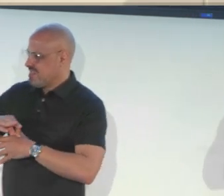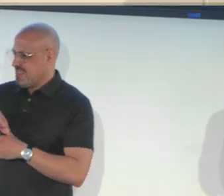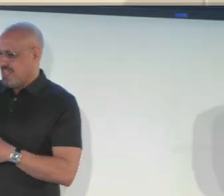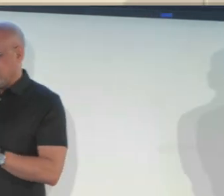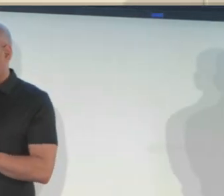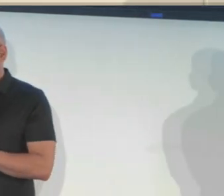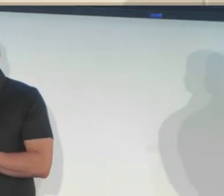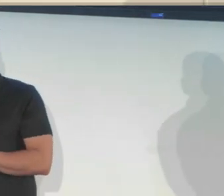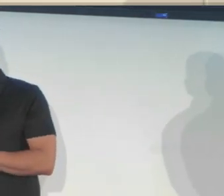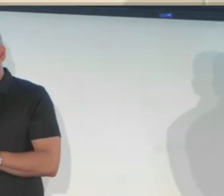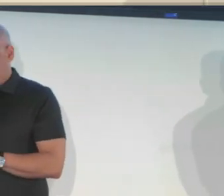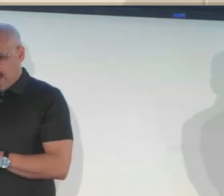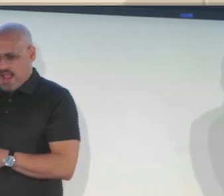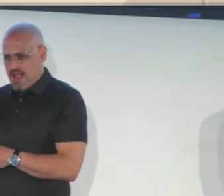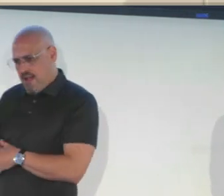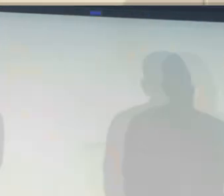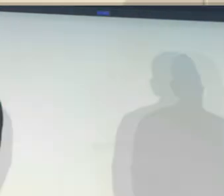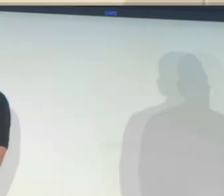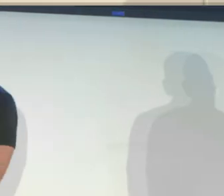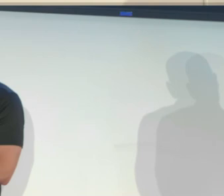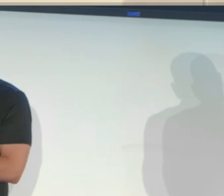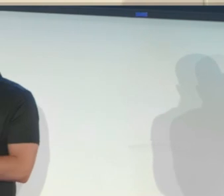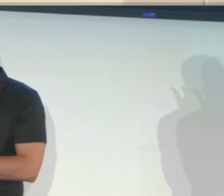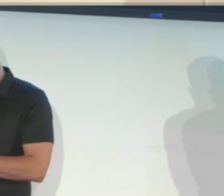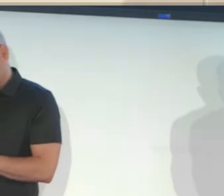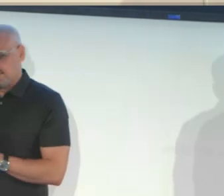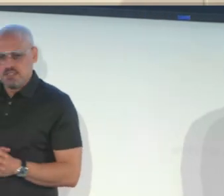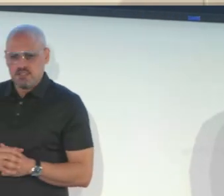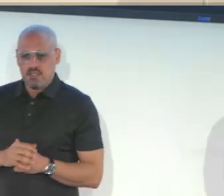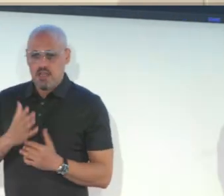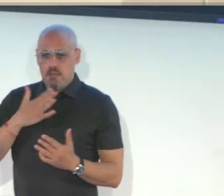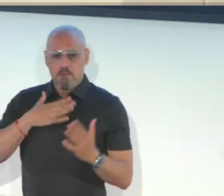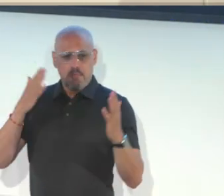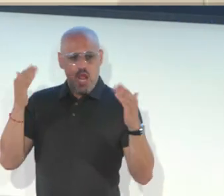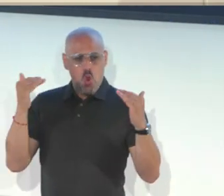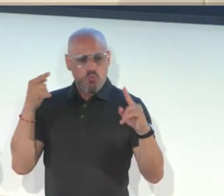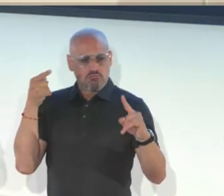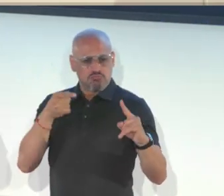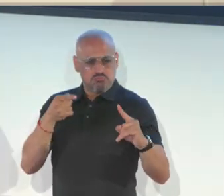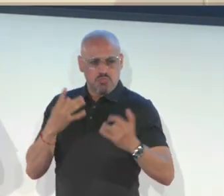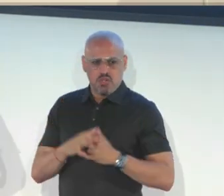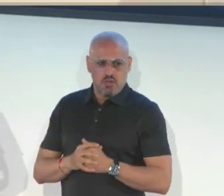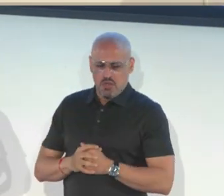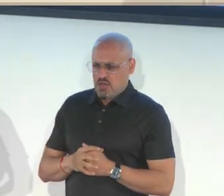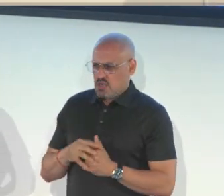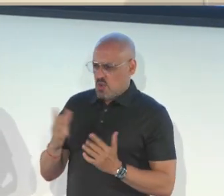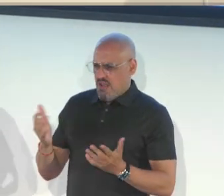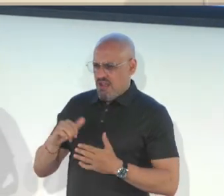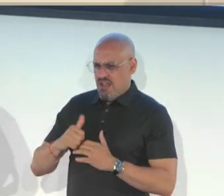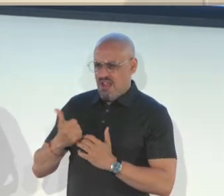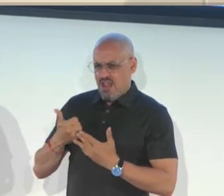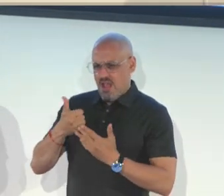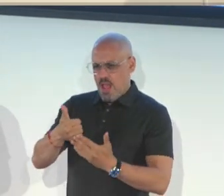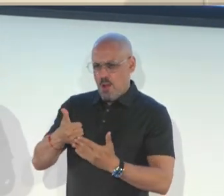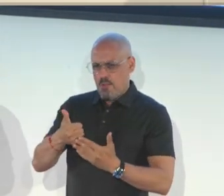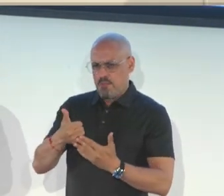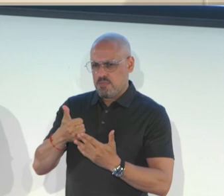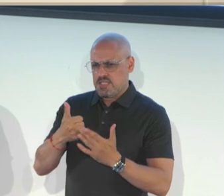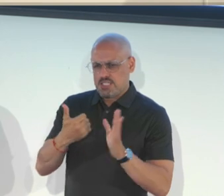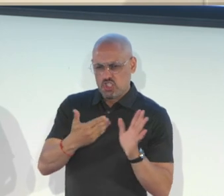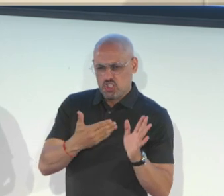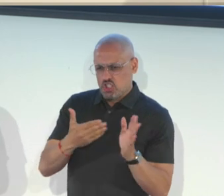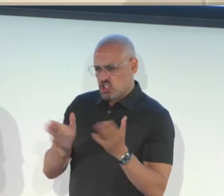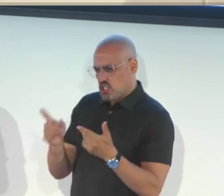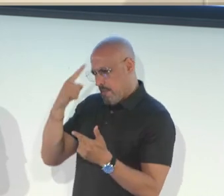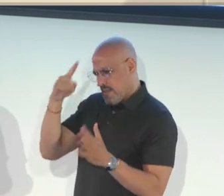XR and artificial intelligence. And my hope is that what this can help do is shift our